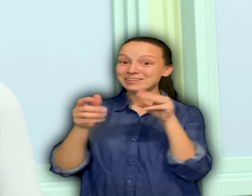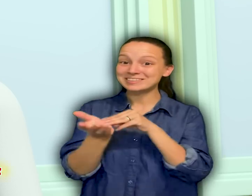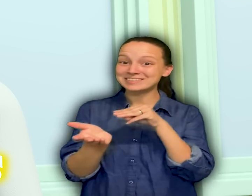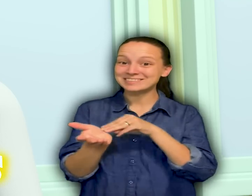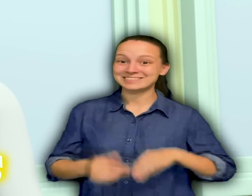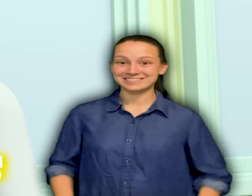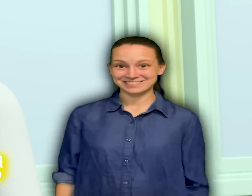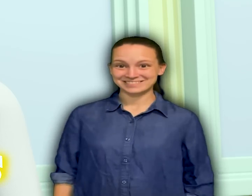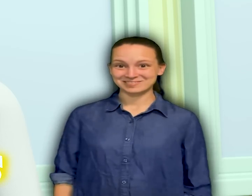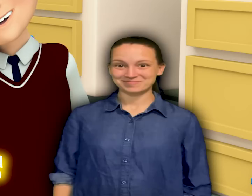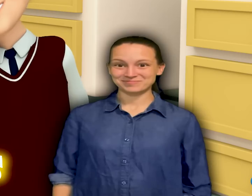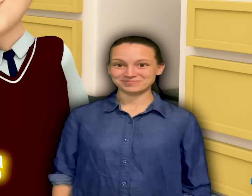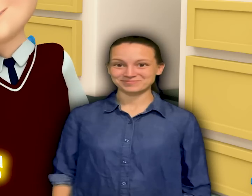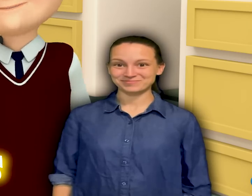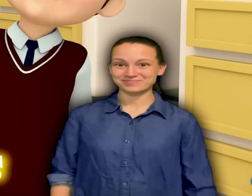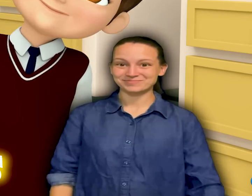going to the